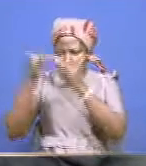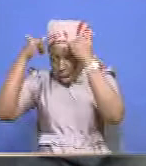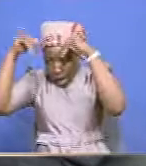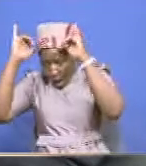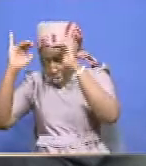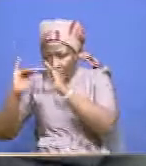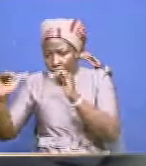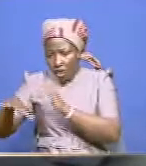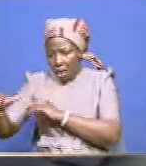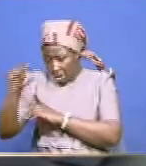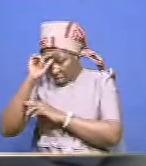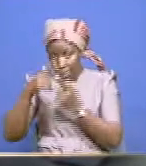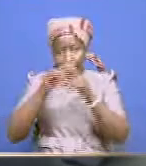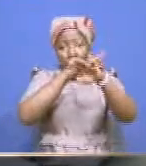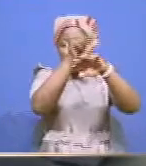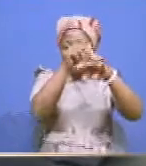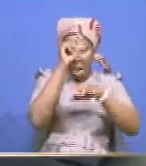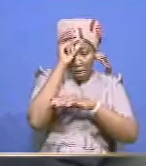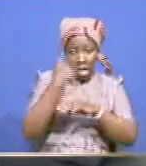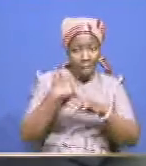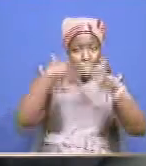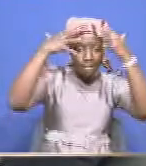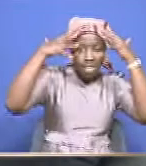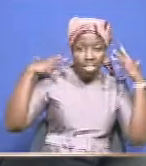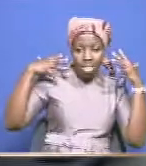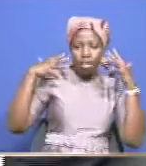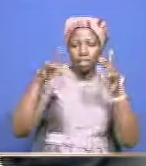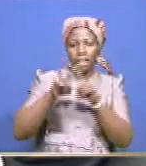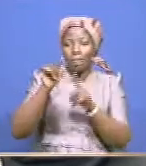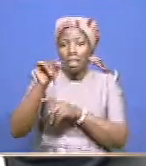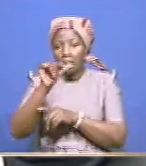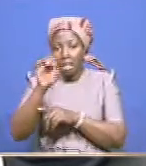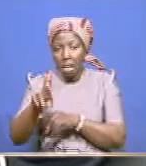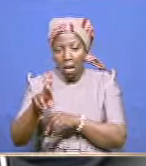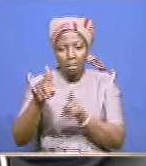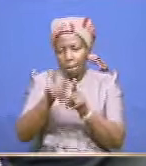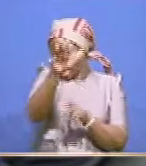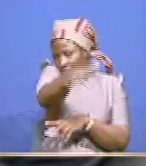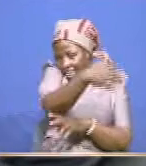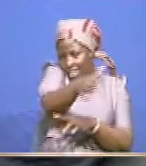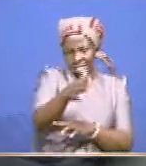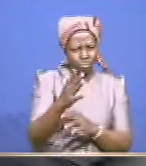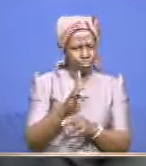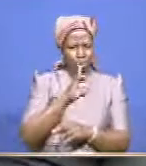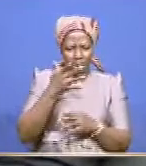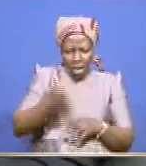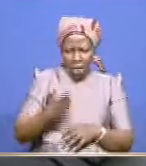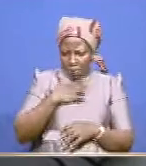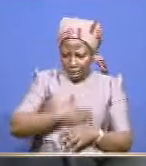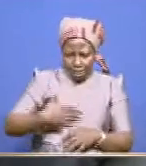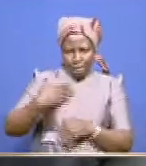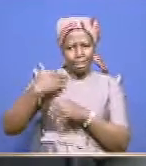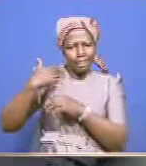county government. Yes. But at the national government, there are lions and tigers and elephants. Yes. And therefore, let us not